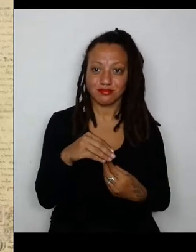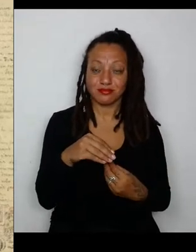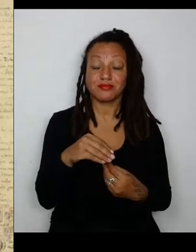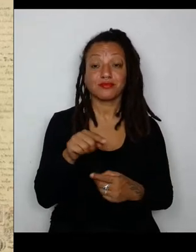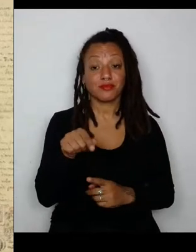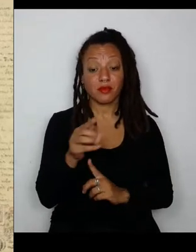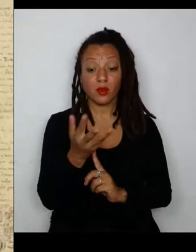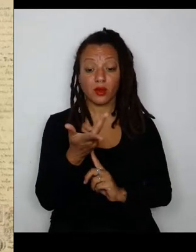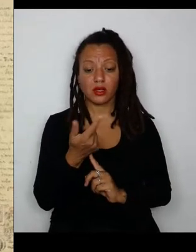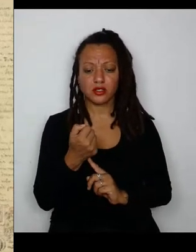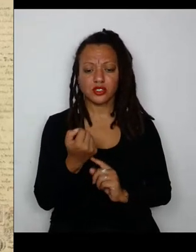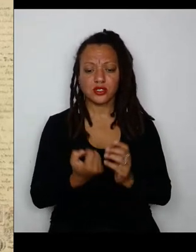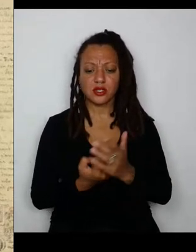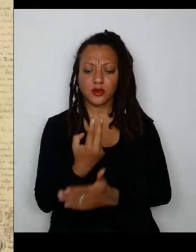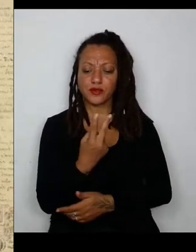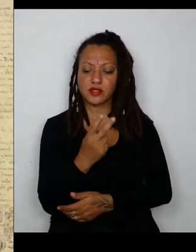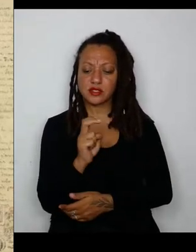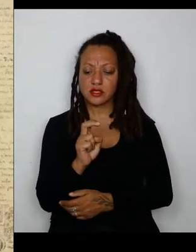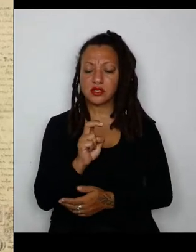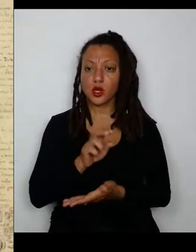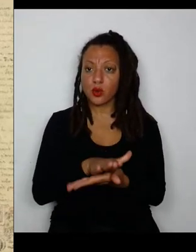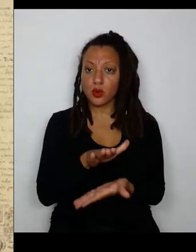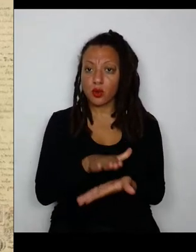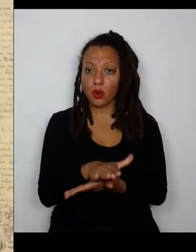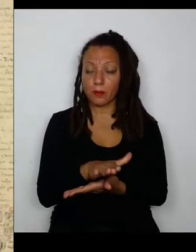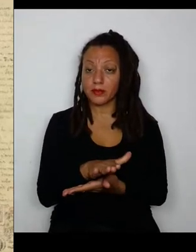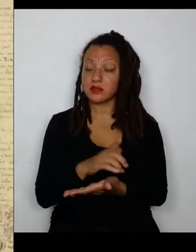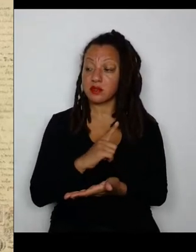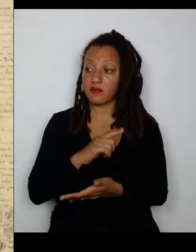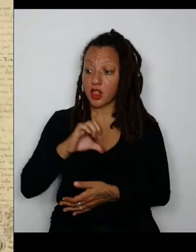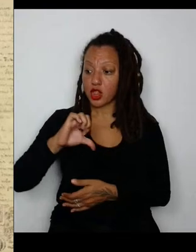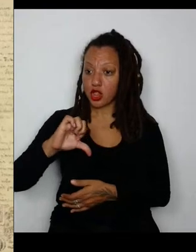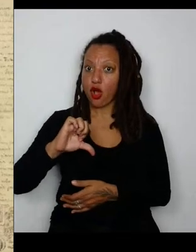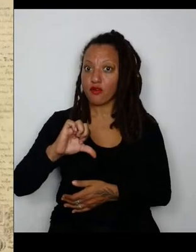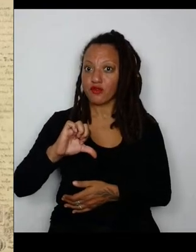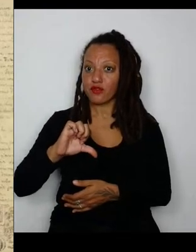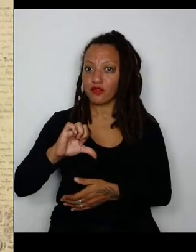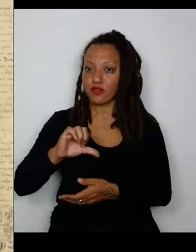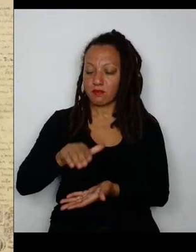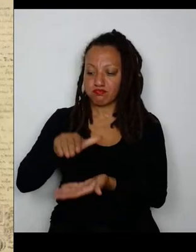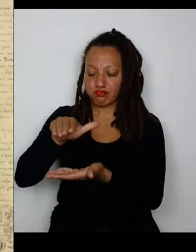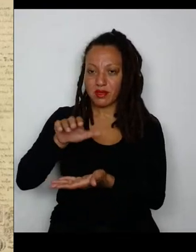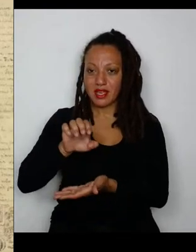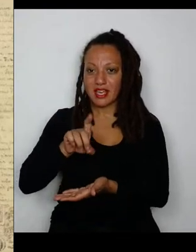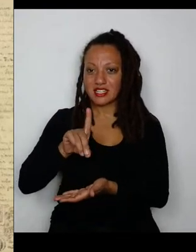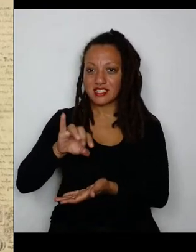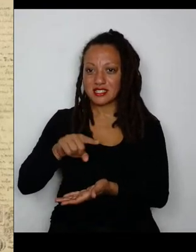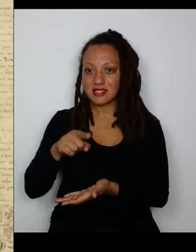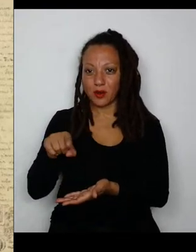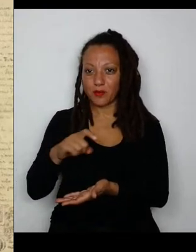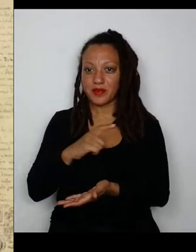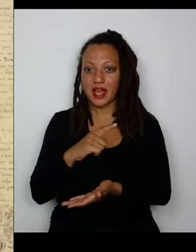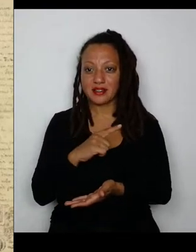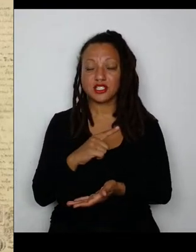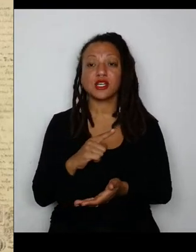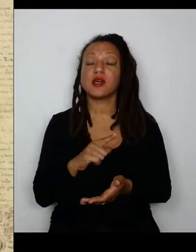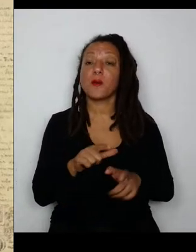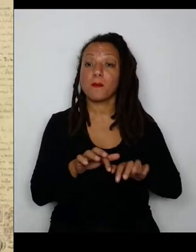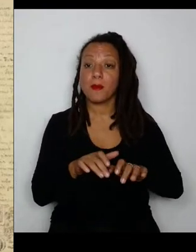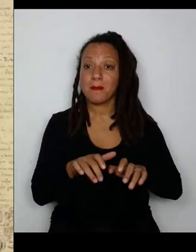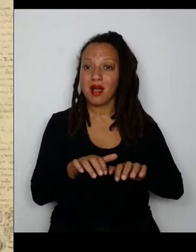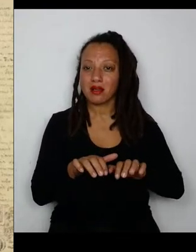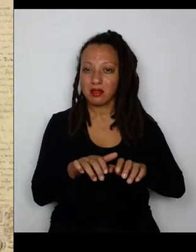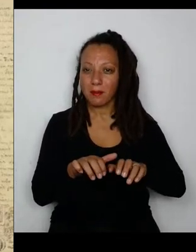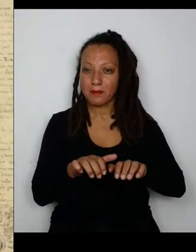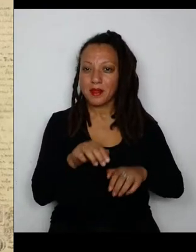each of the nine issues using an edison mimeograph machine to print the text and the sketch sketch-like illustrations